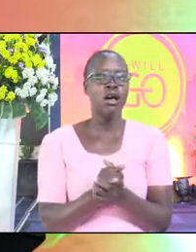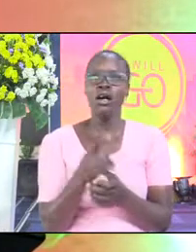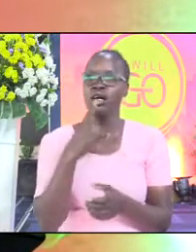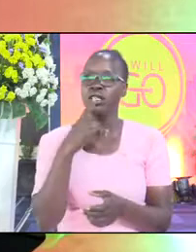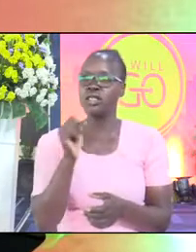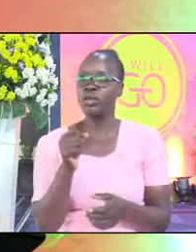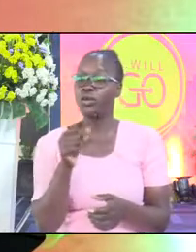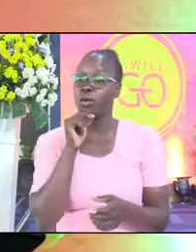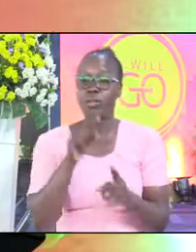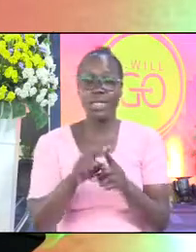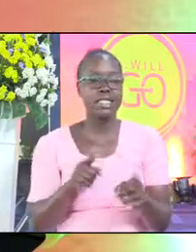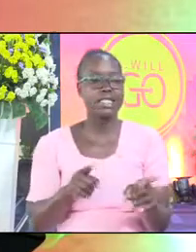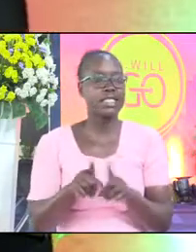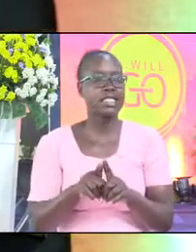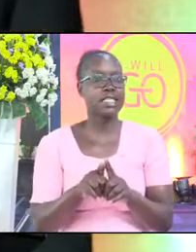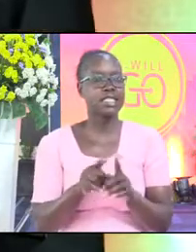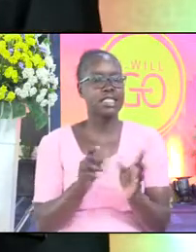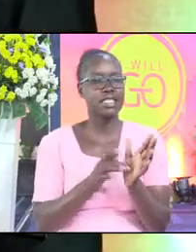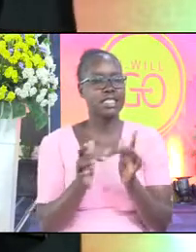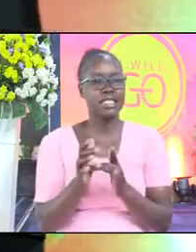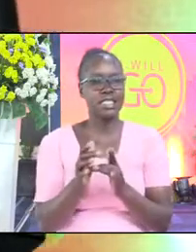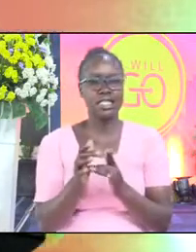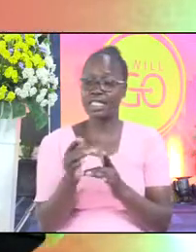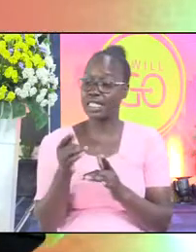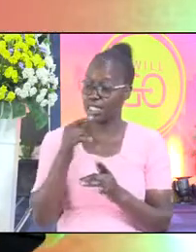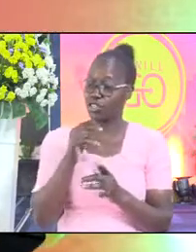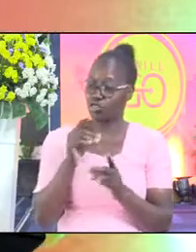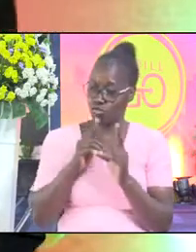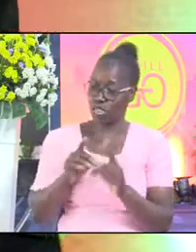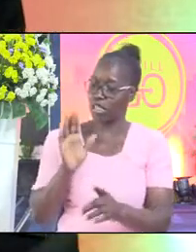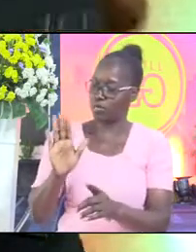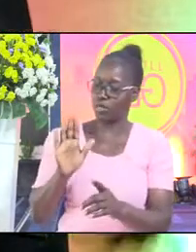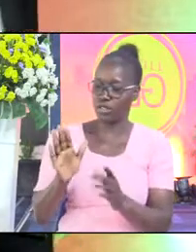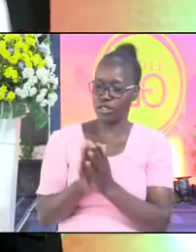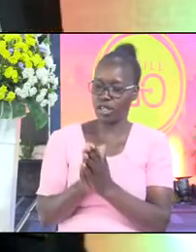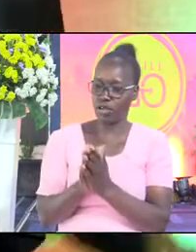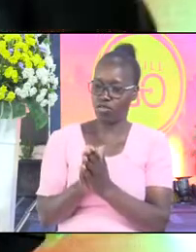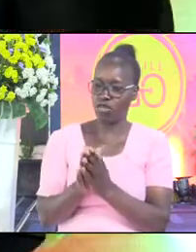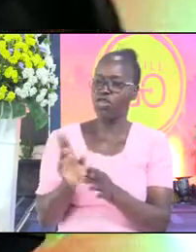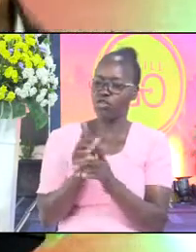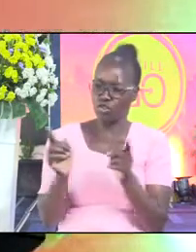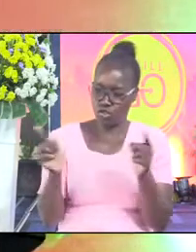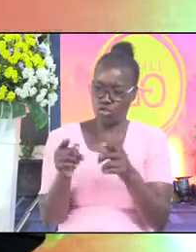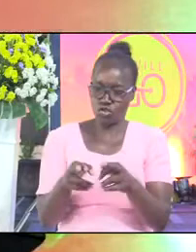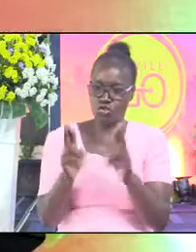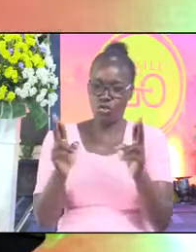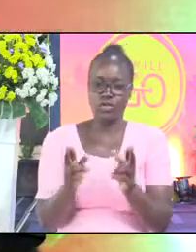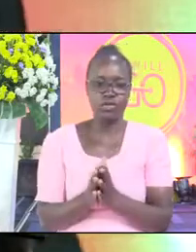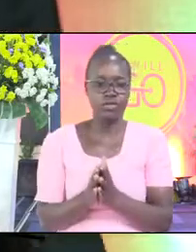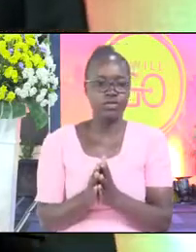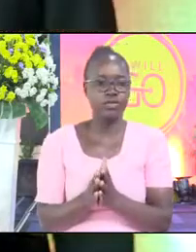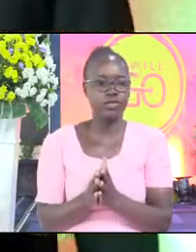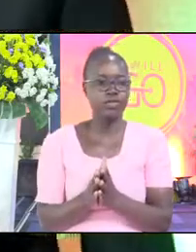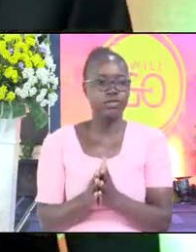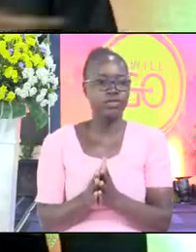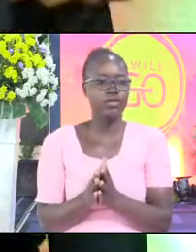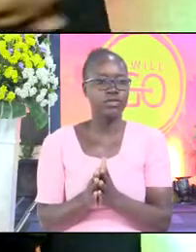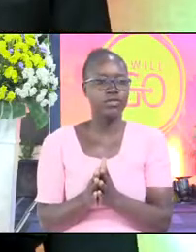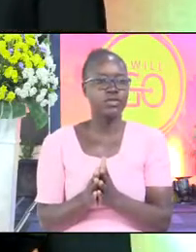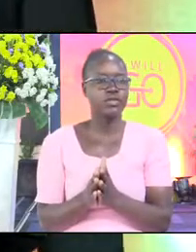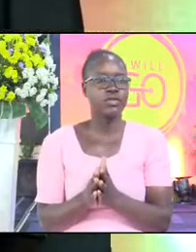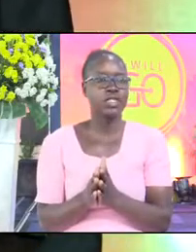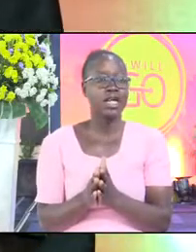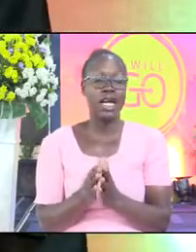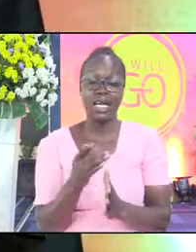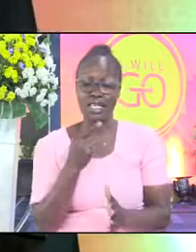And so, my brothers and sisters, Jesus said to his disciples, let's take the shorter route, just 3 days. I must